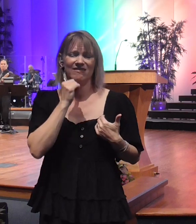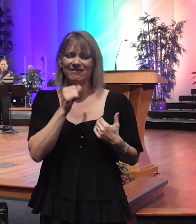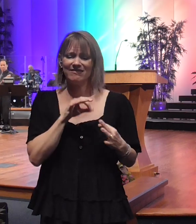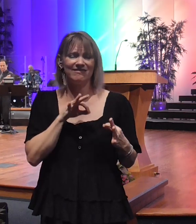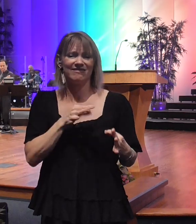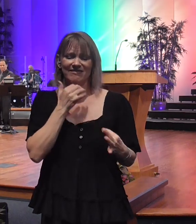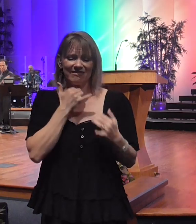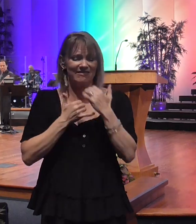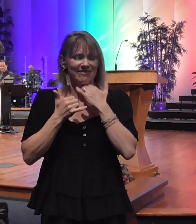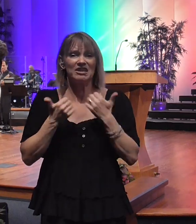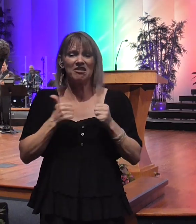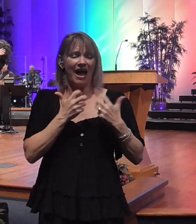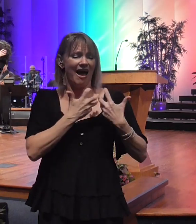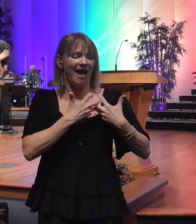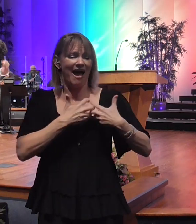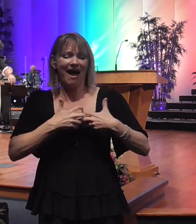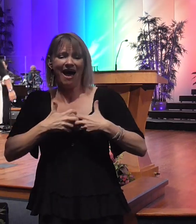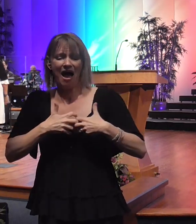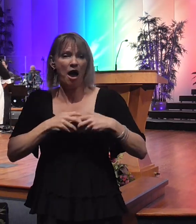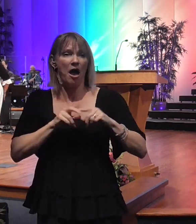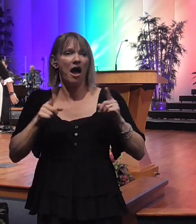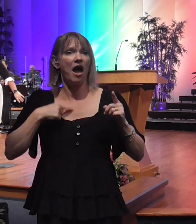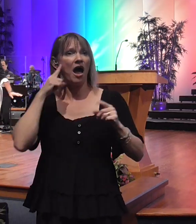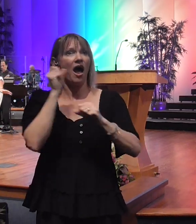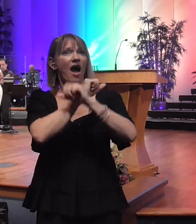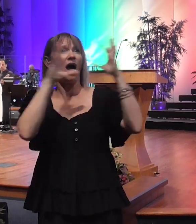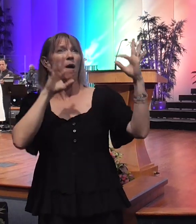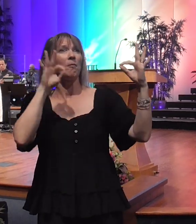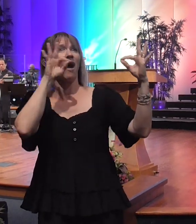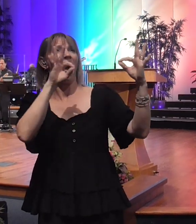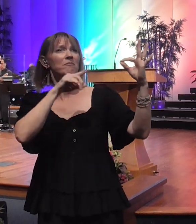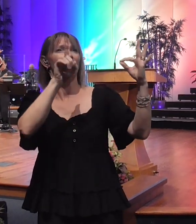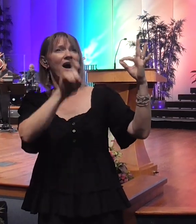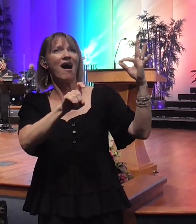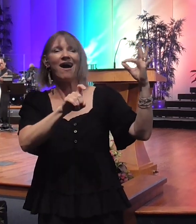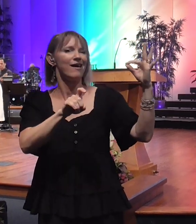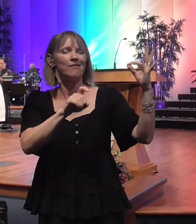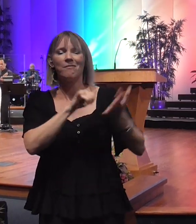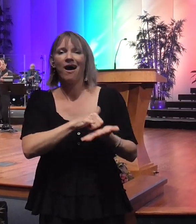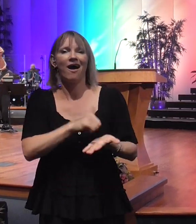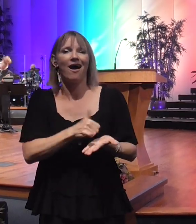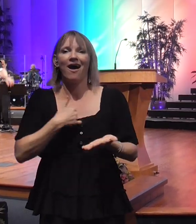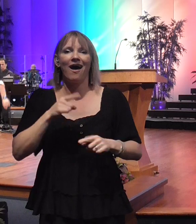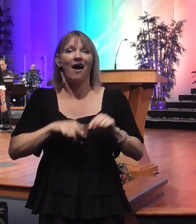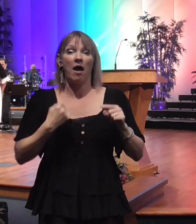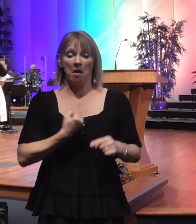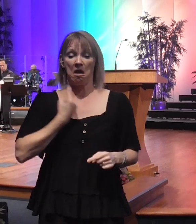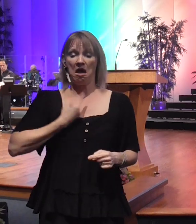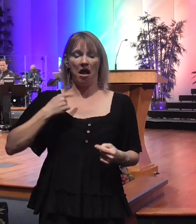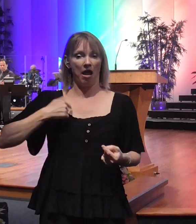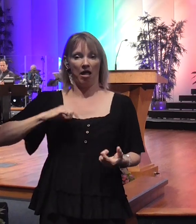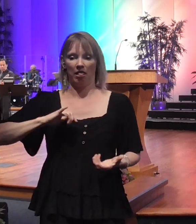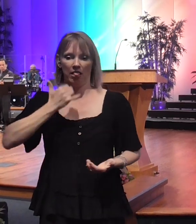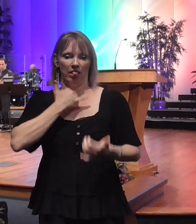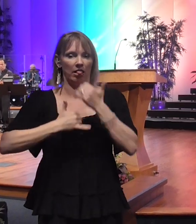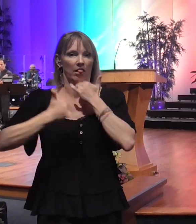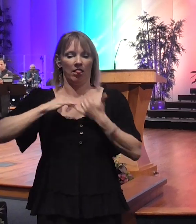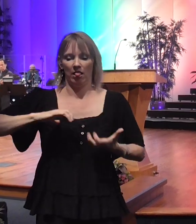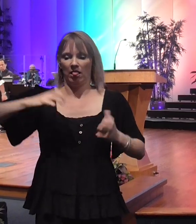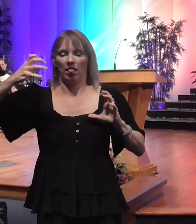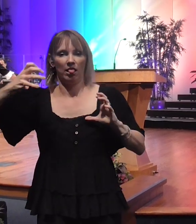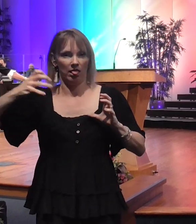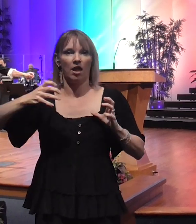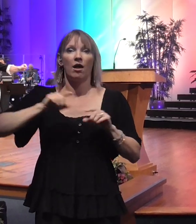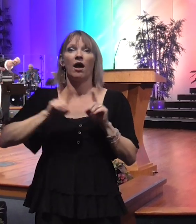together, 'cause perfection is my enemy, and on my own I'm so clumsy, but on your shoulders